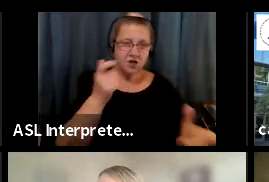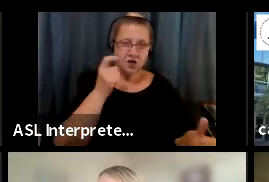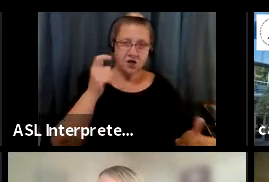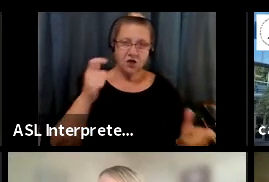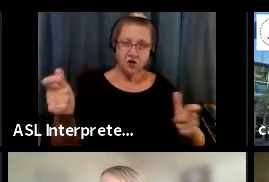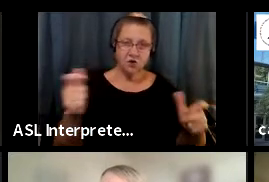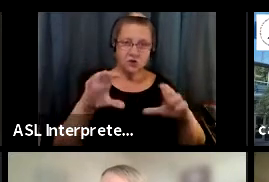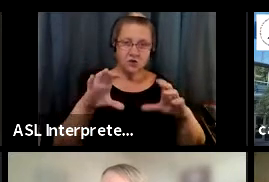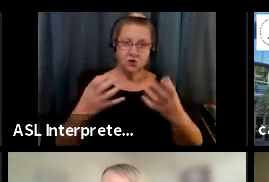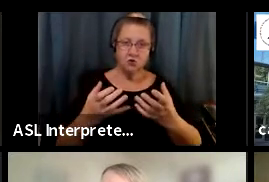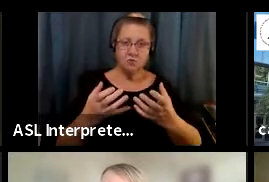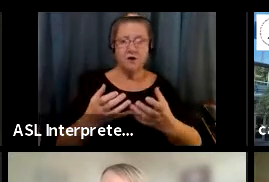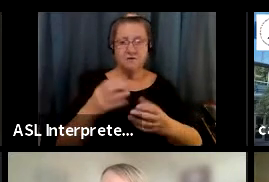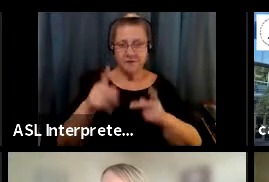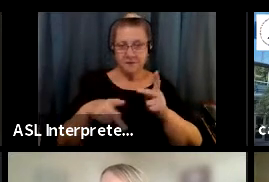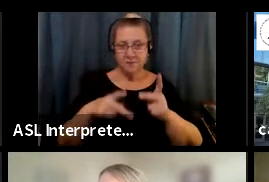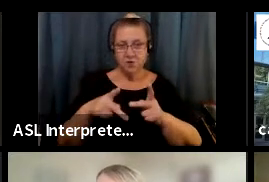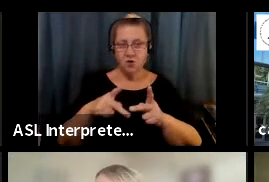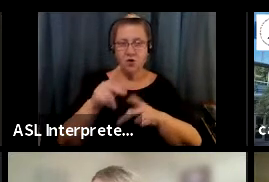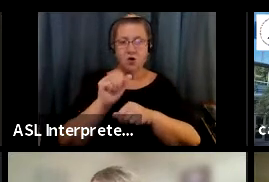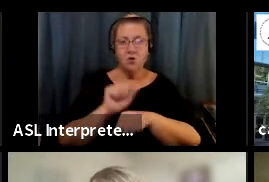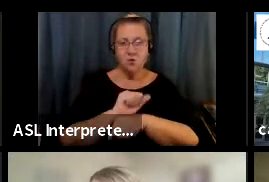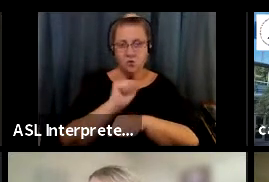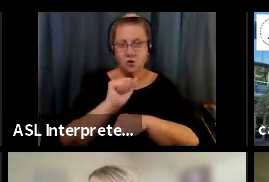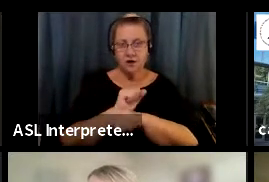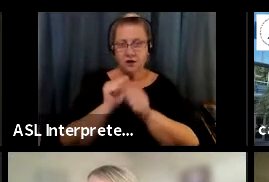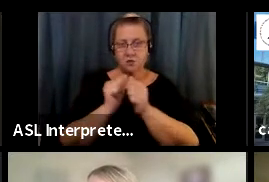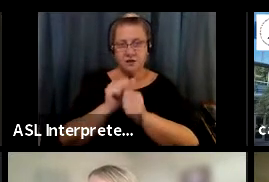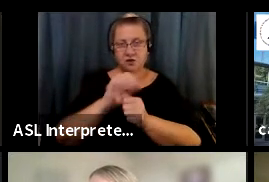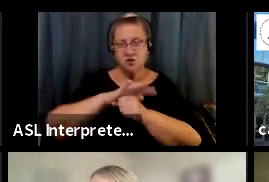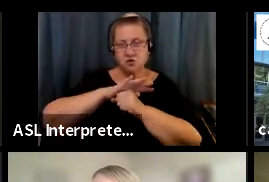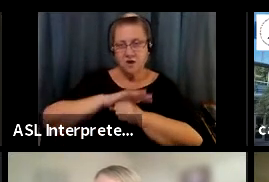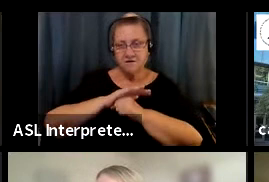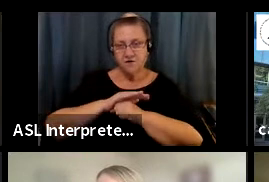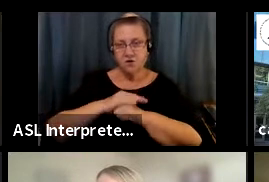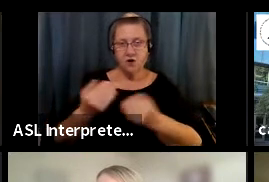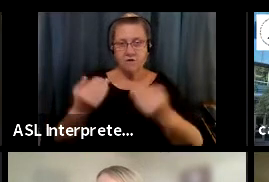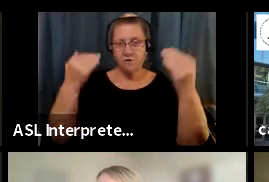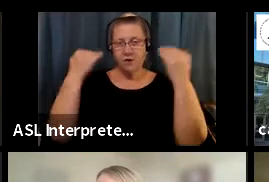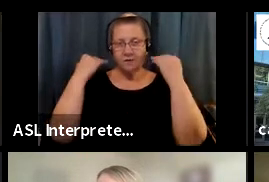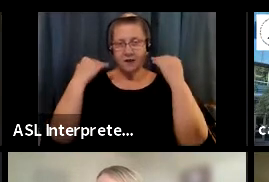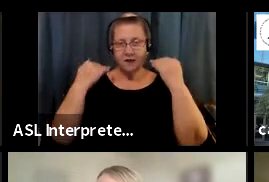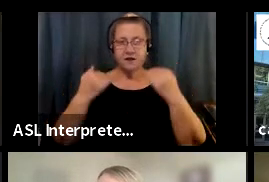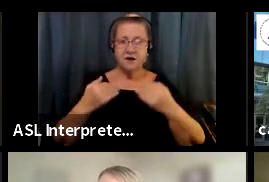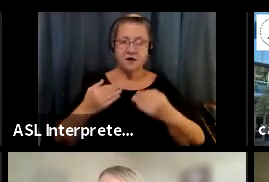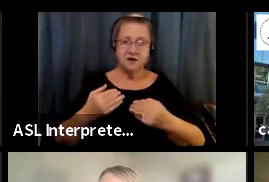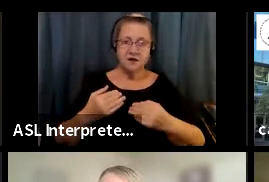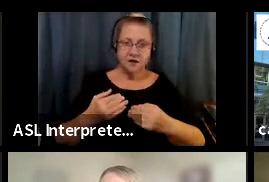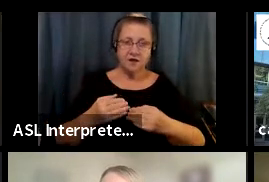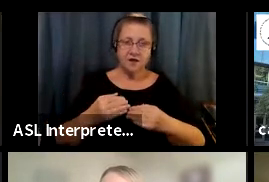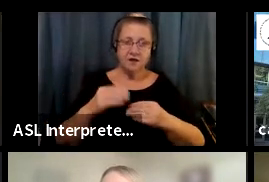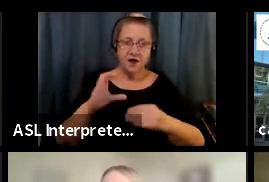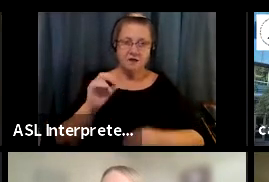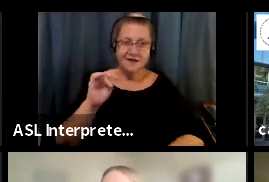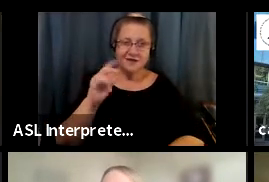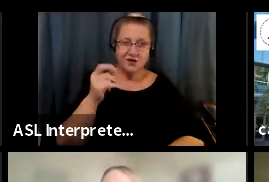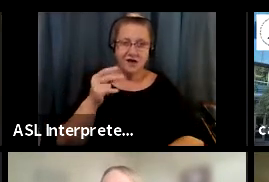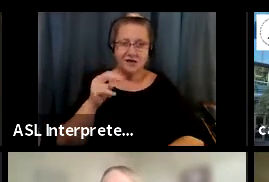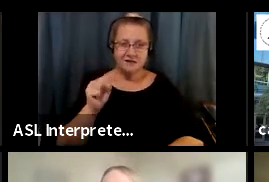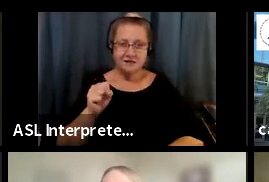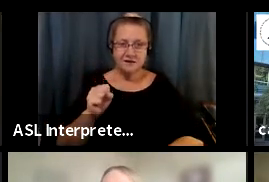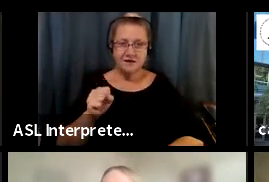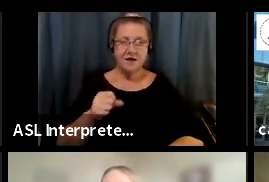stakeholders operating under stressful, urgent conditions. It just takes Bobby facilitating and co-chairs who can